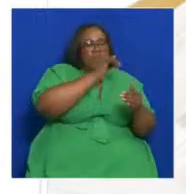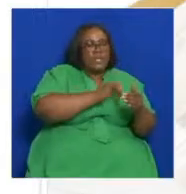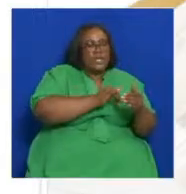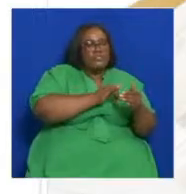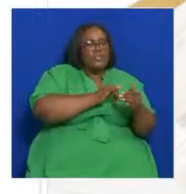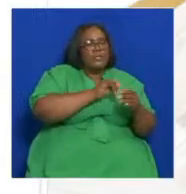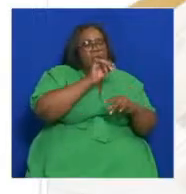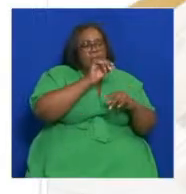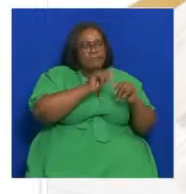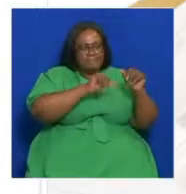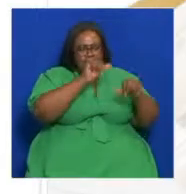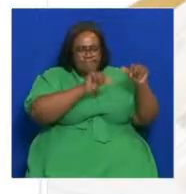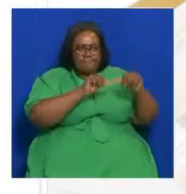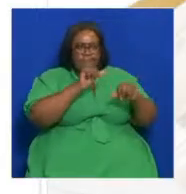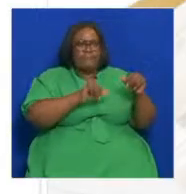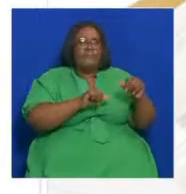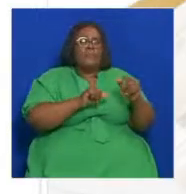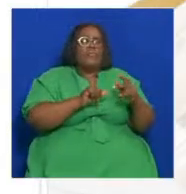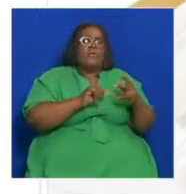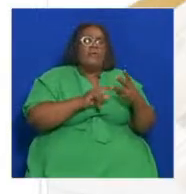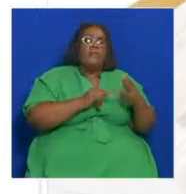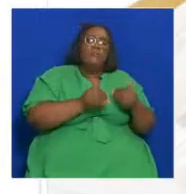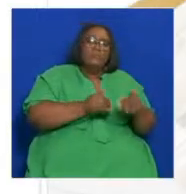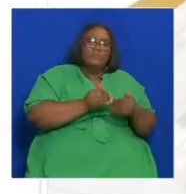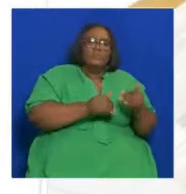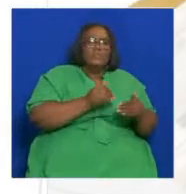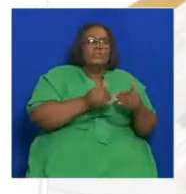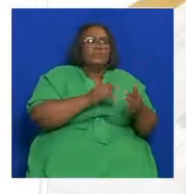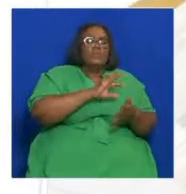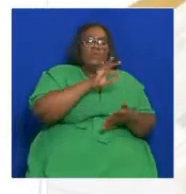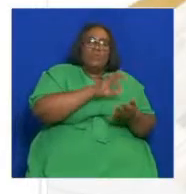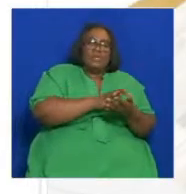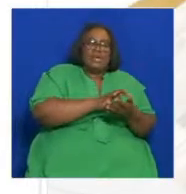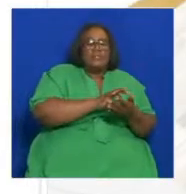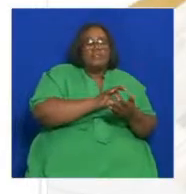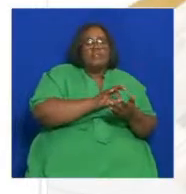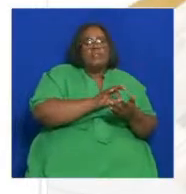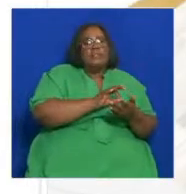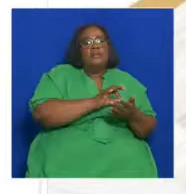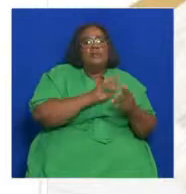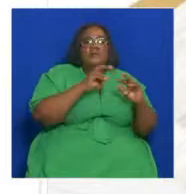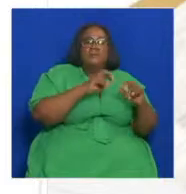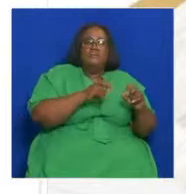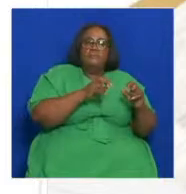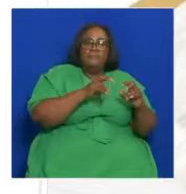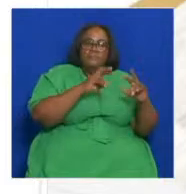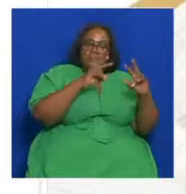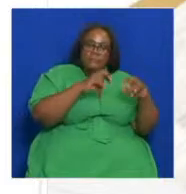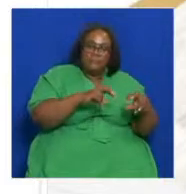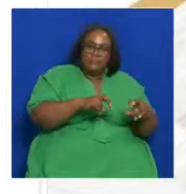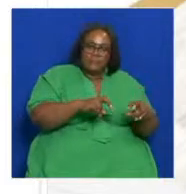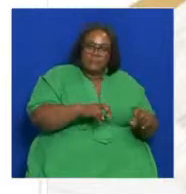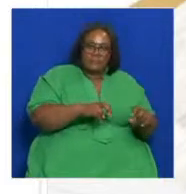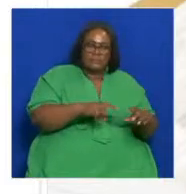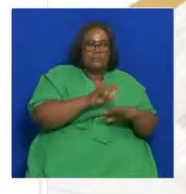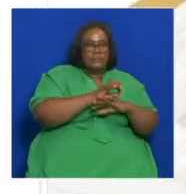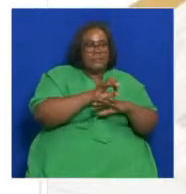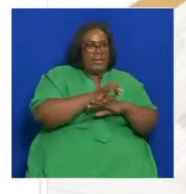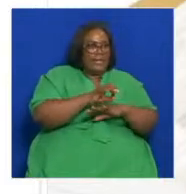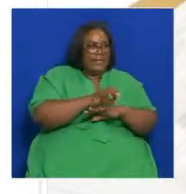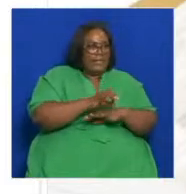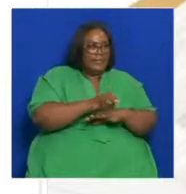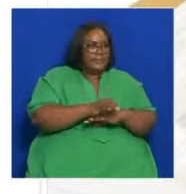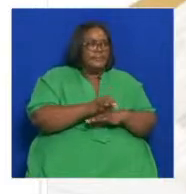process, the authorization of investigations, the planning and conducting